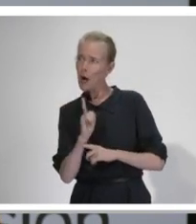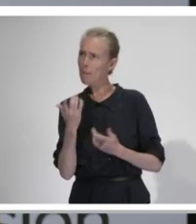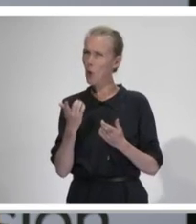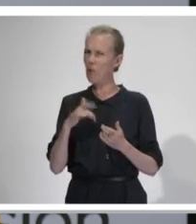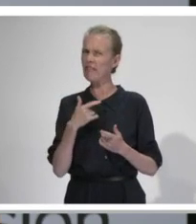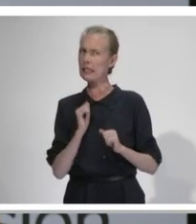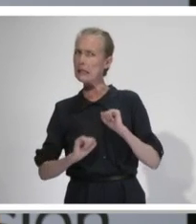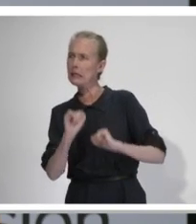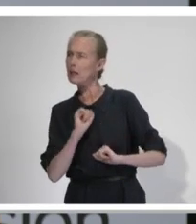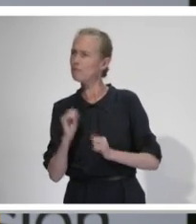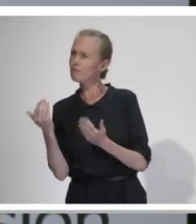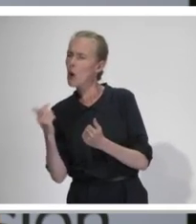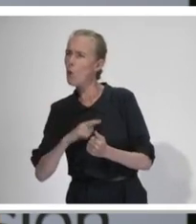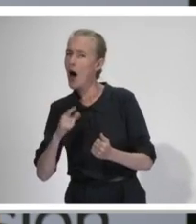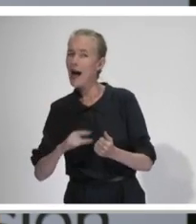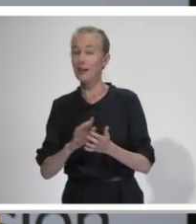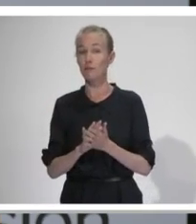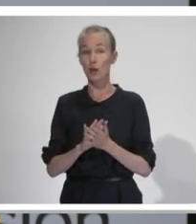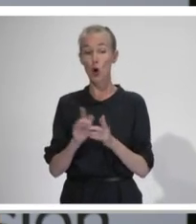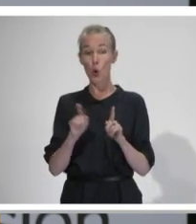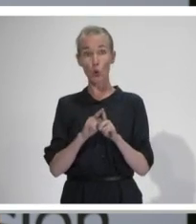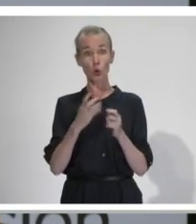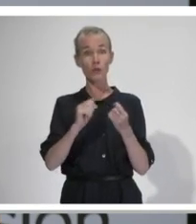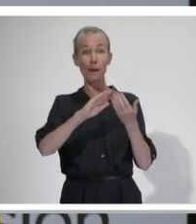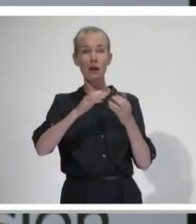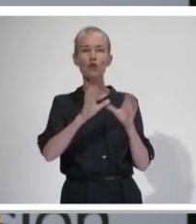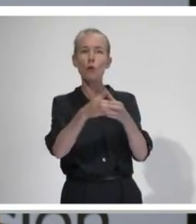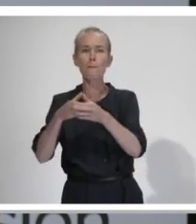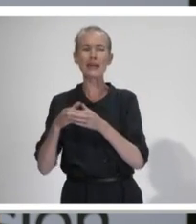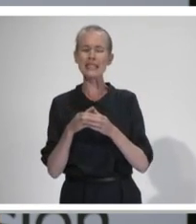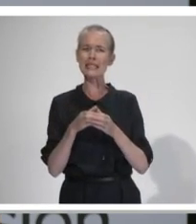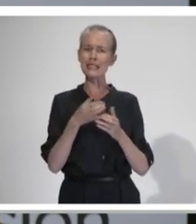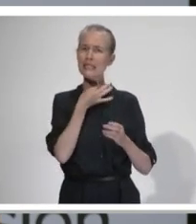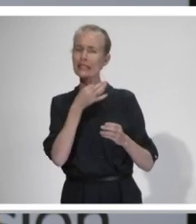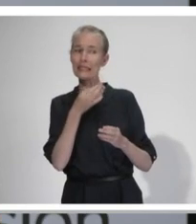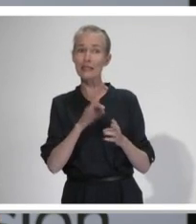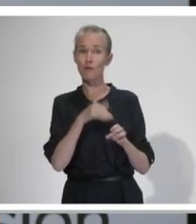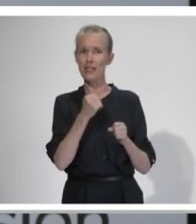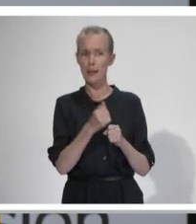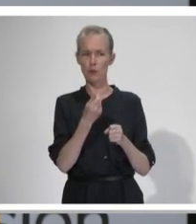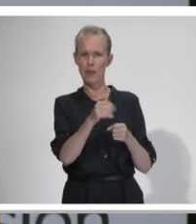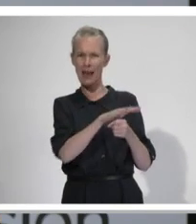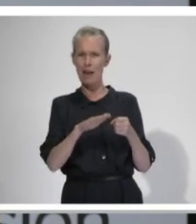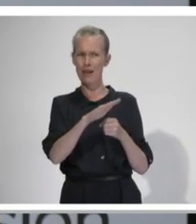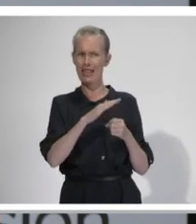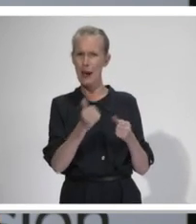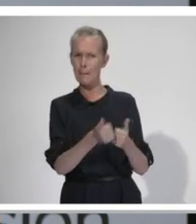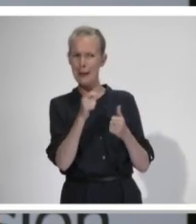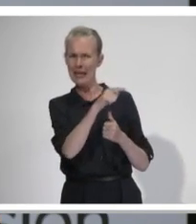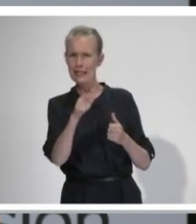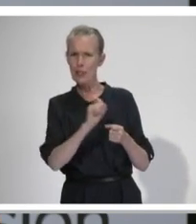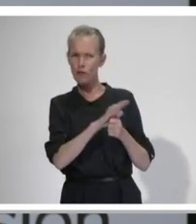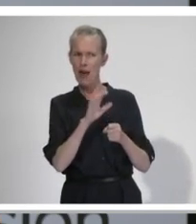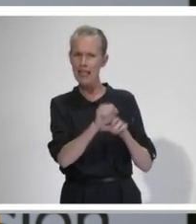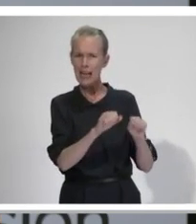so places in the country where we know we have got cases, we've got higher numbers of cases in those areas. So